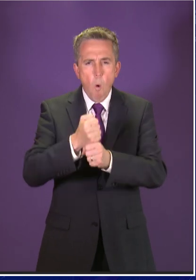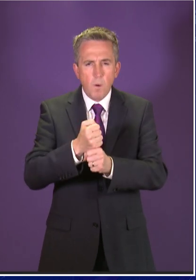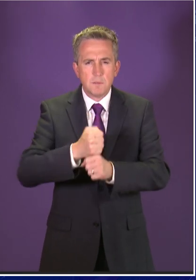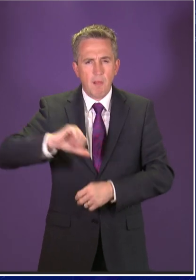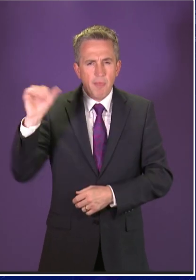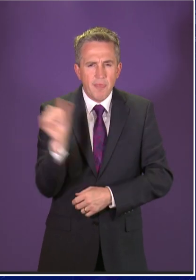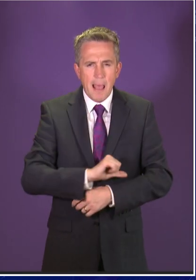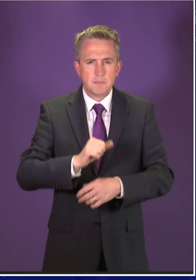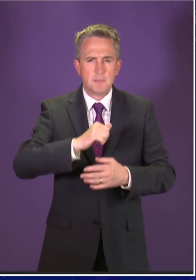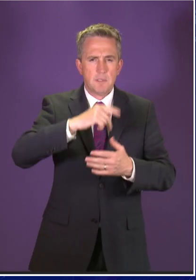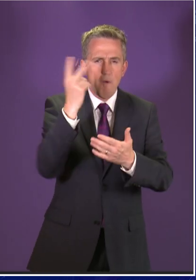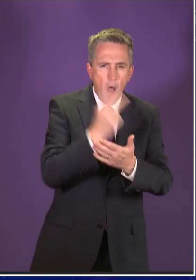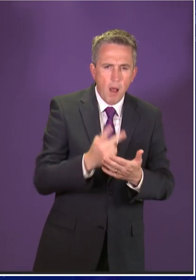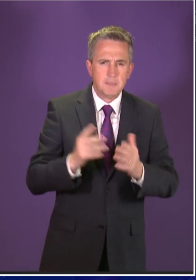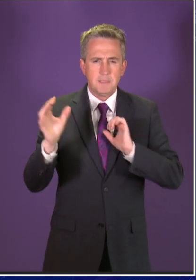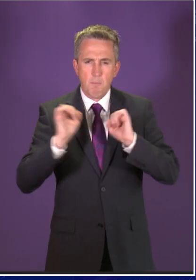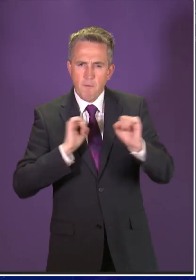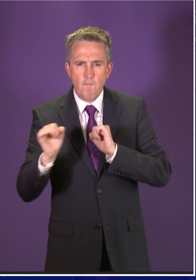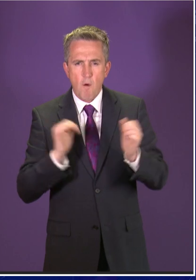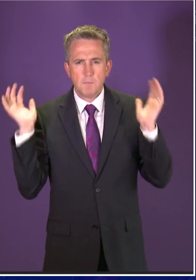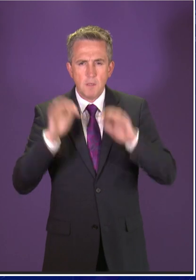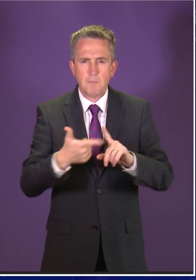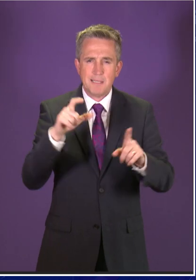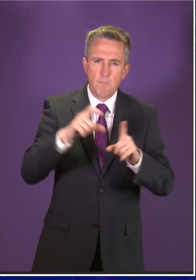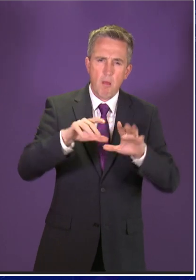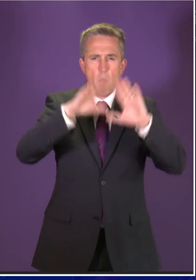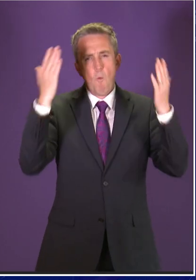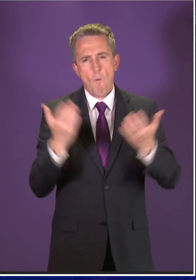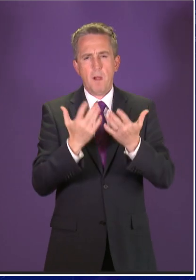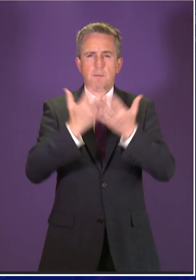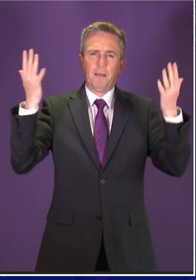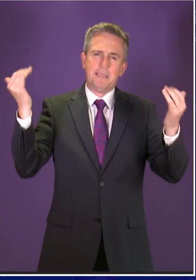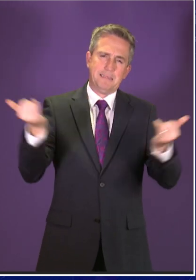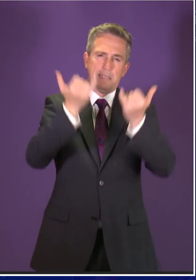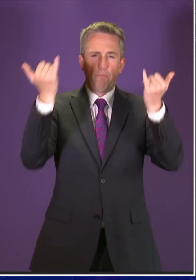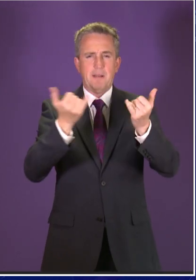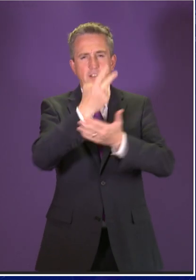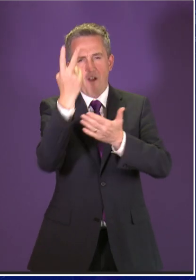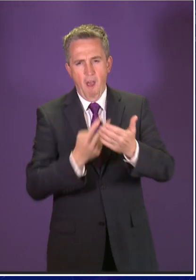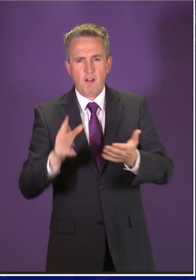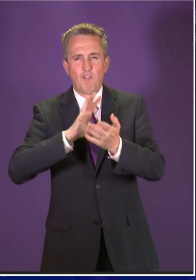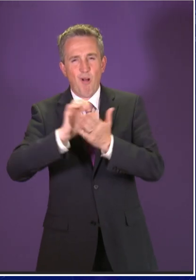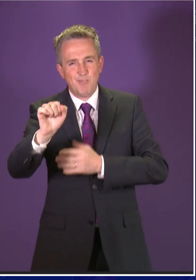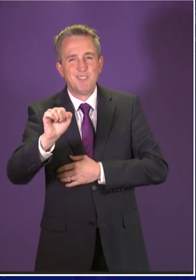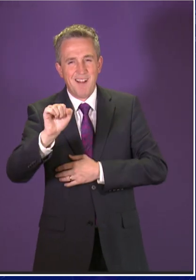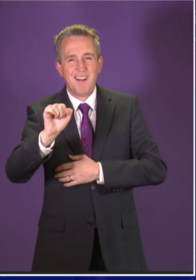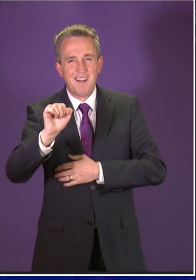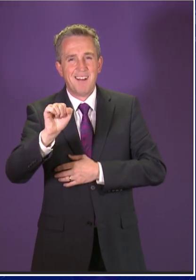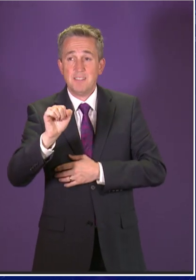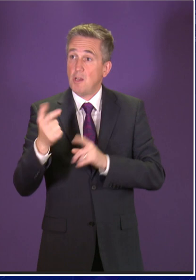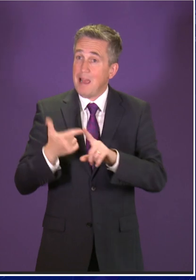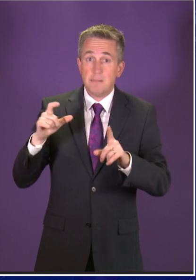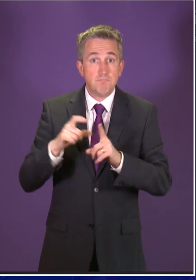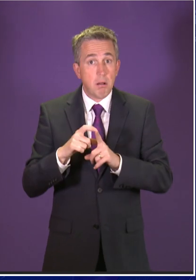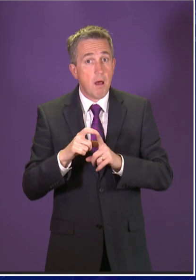artists and millions of visitors descend on Edinburgh in the world's biggest celebration of art and culture. So it's fitting that this